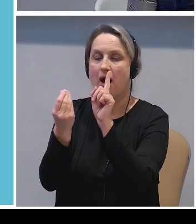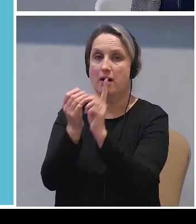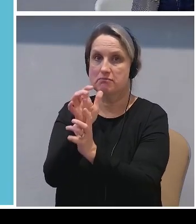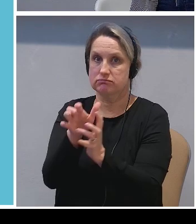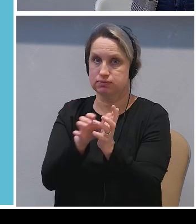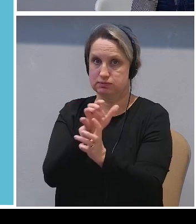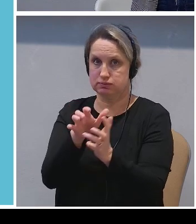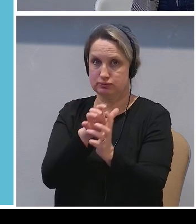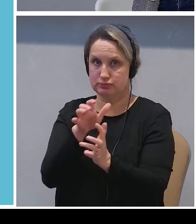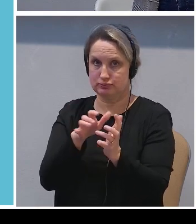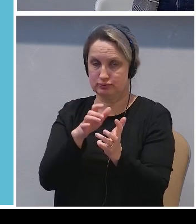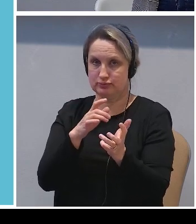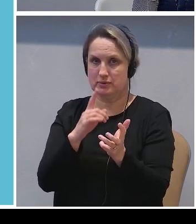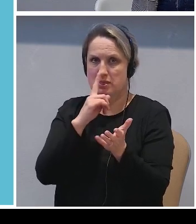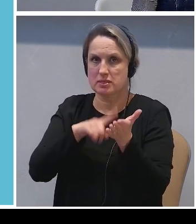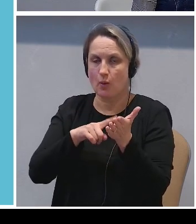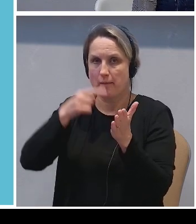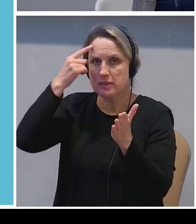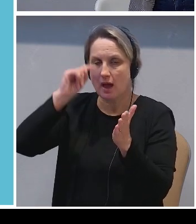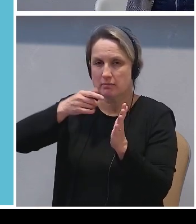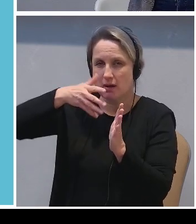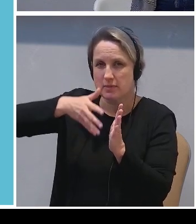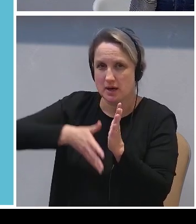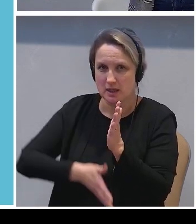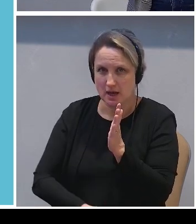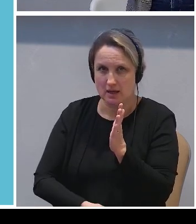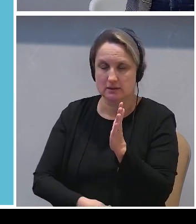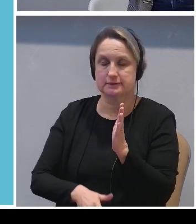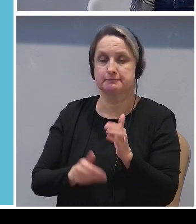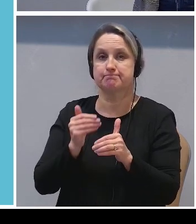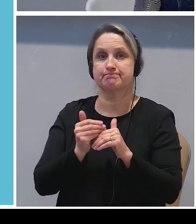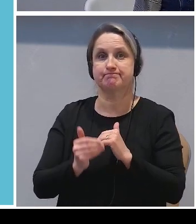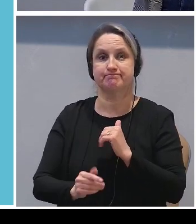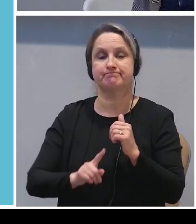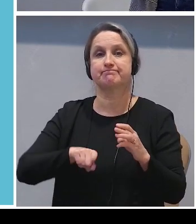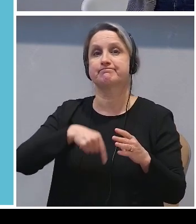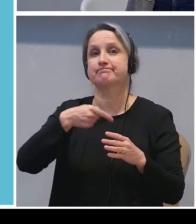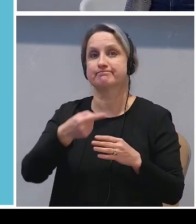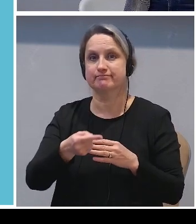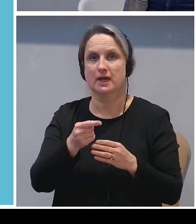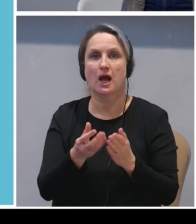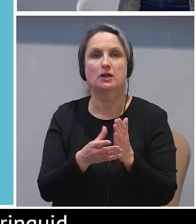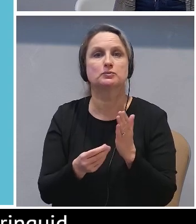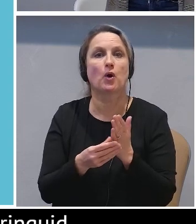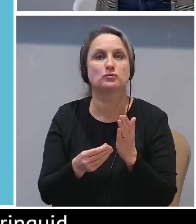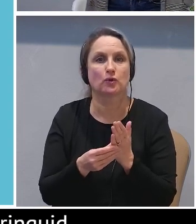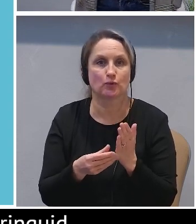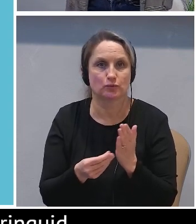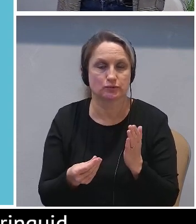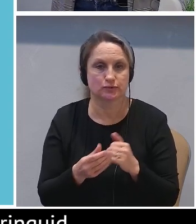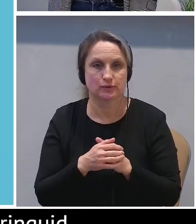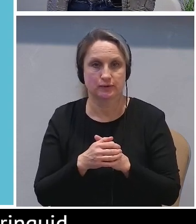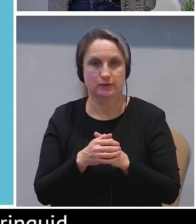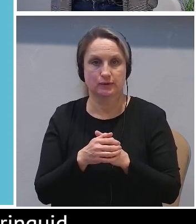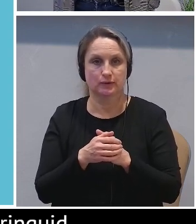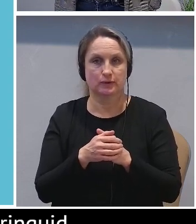when the industry sponsors trials, the sponsor is a commercial company, a pharmaceutical company,